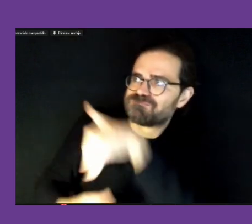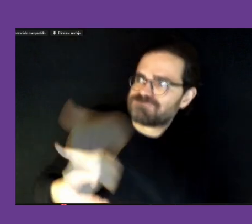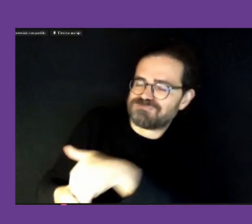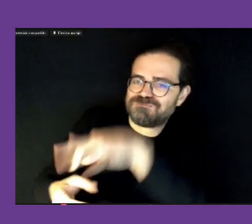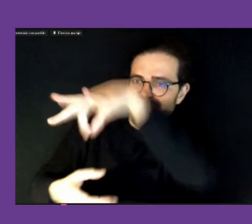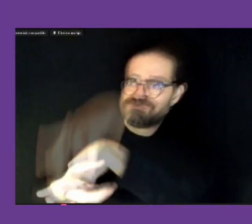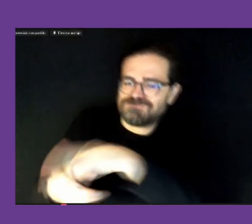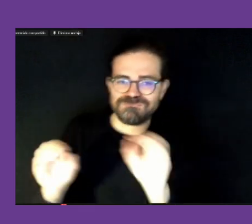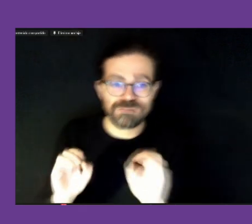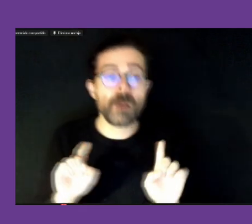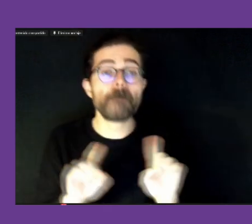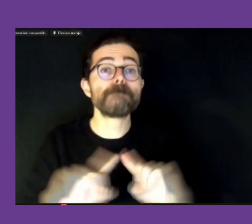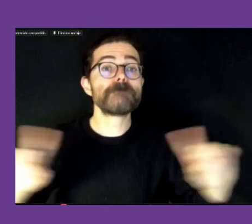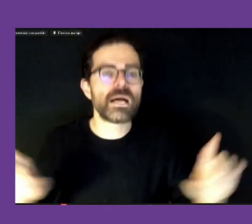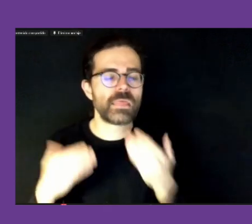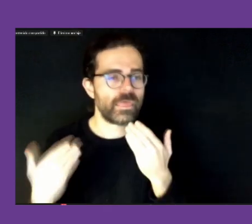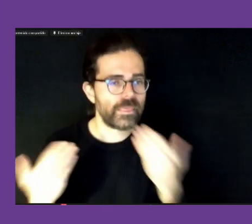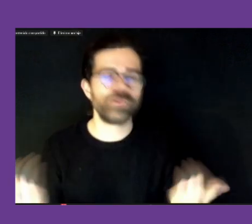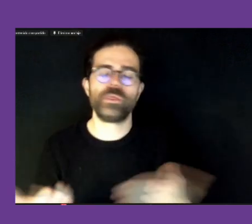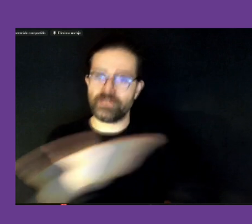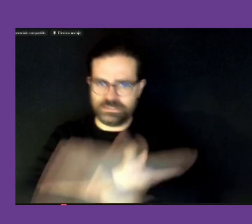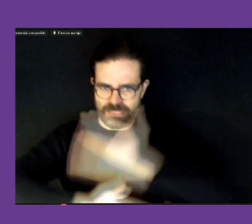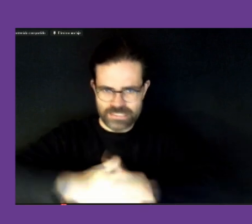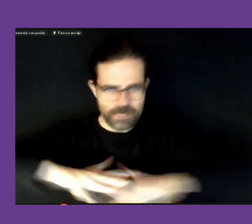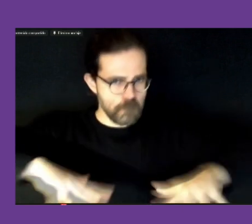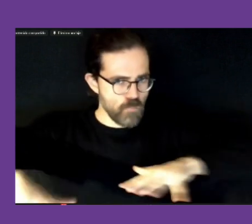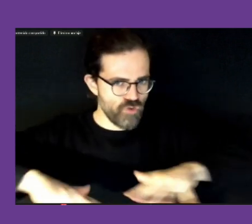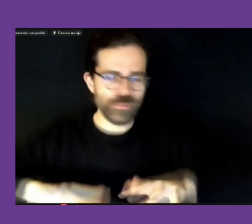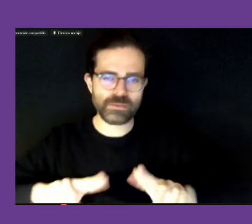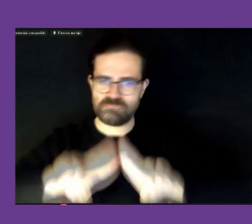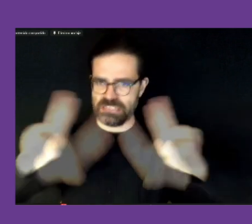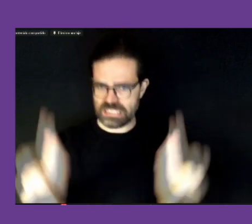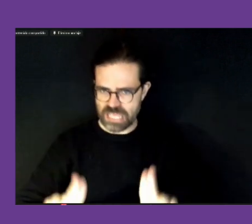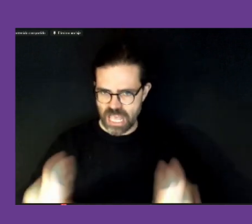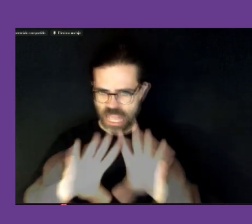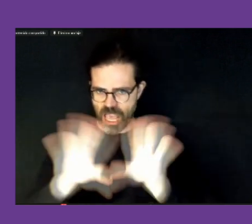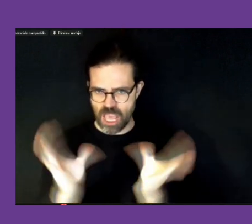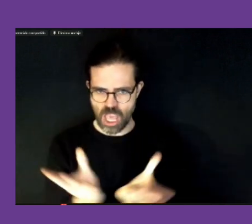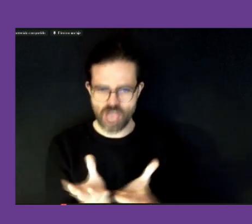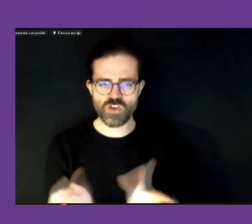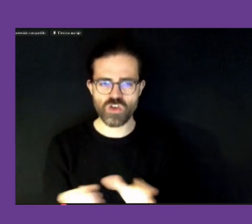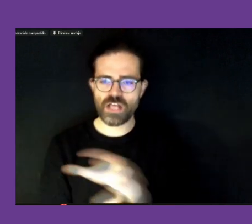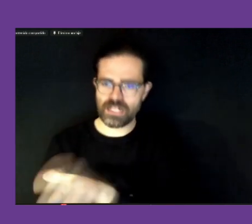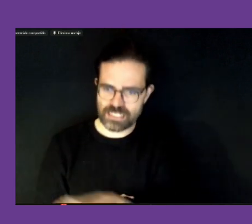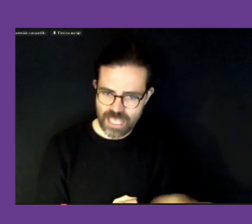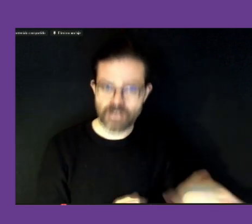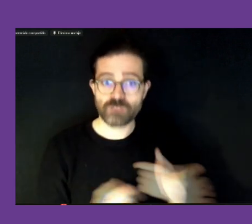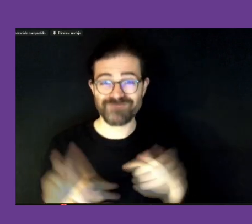at international level and at national level, the principle of nothing about us without us, so